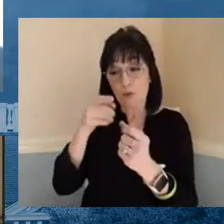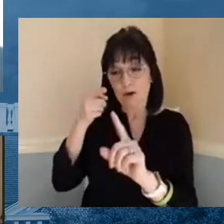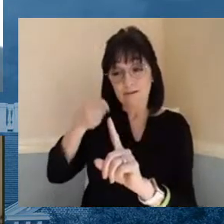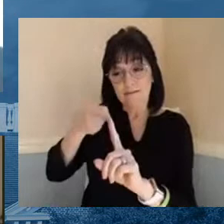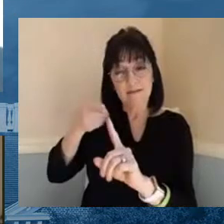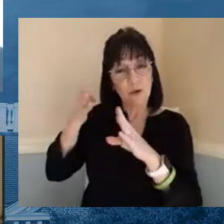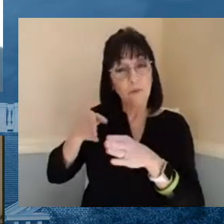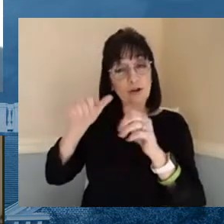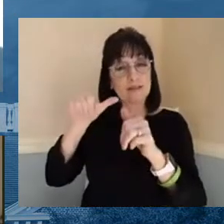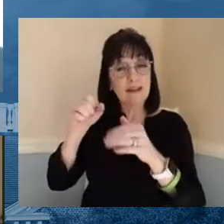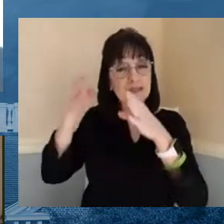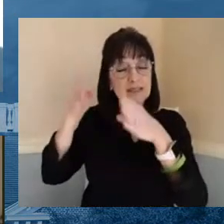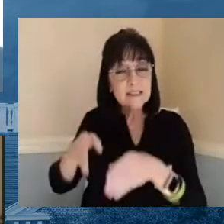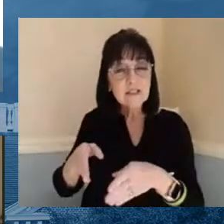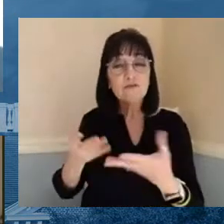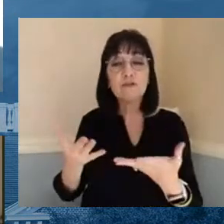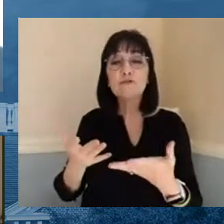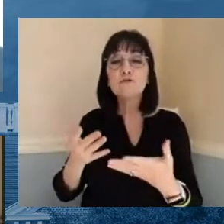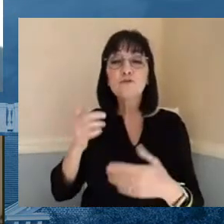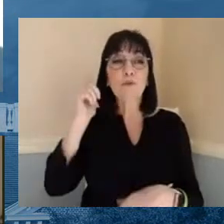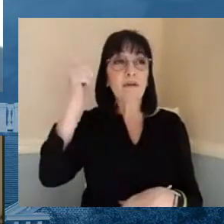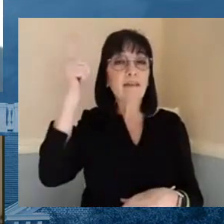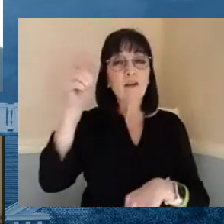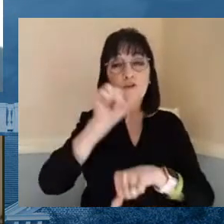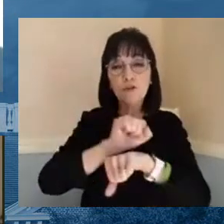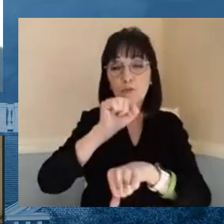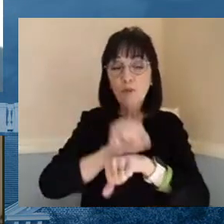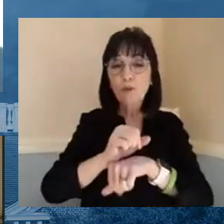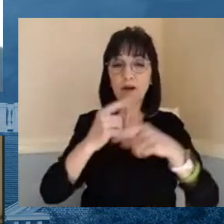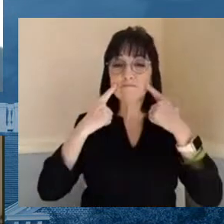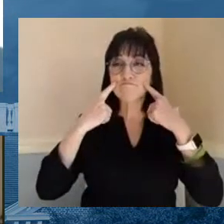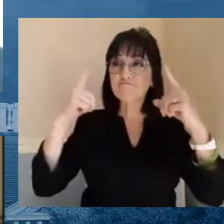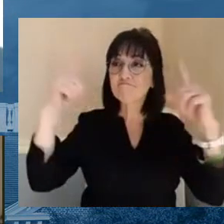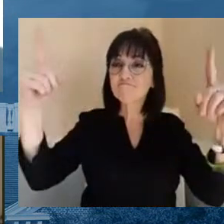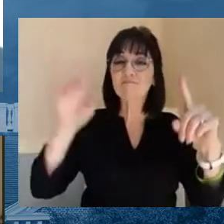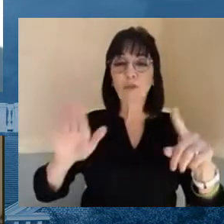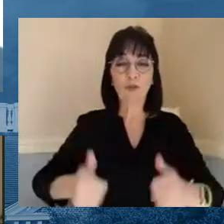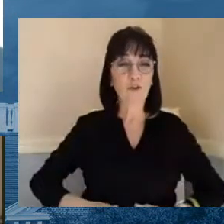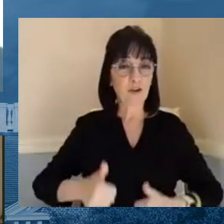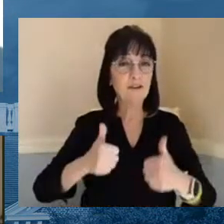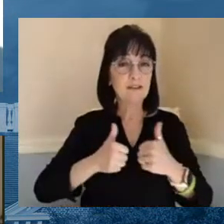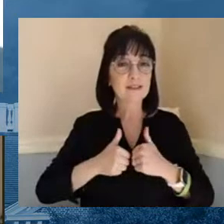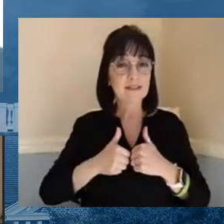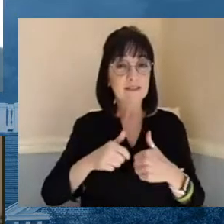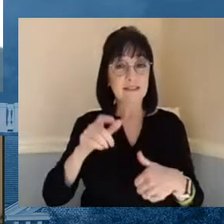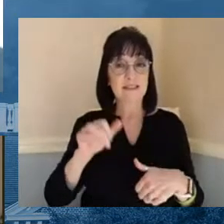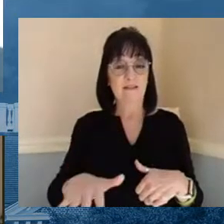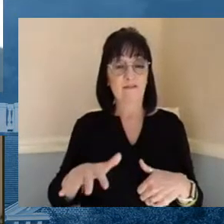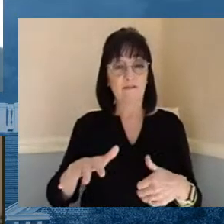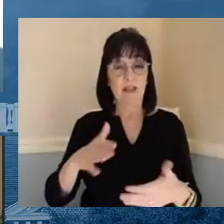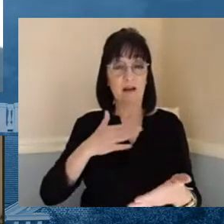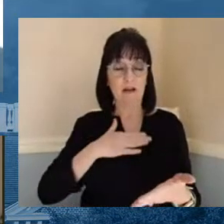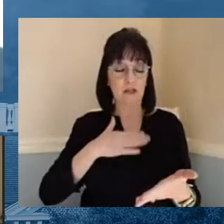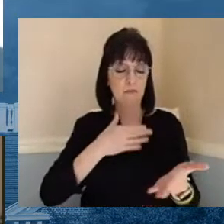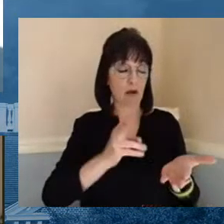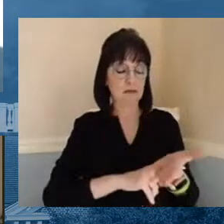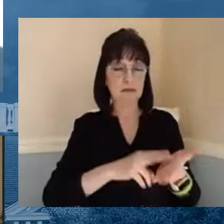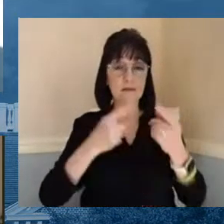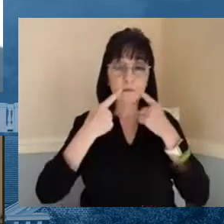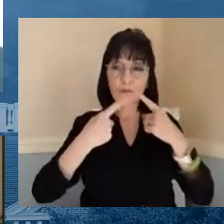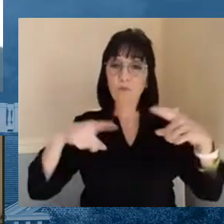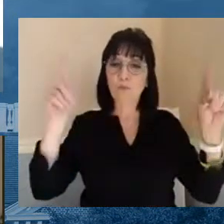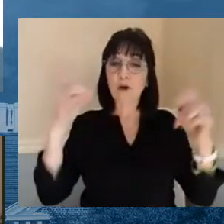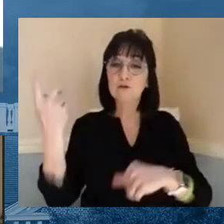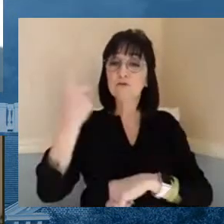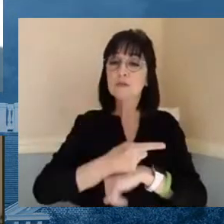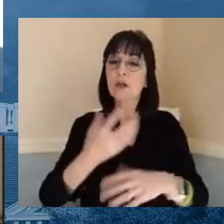to get employment, to be successful in life. And that's frankly what this proclamation is all about today.